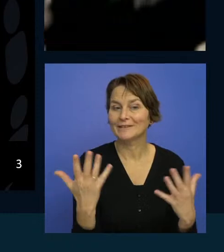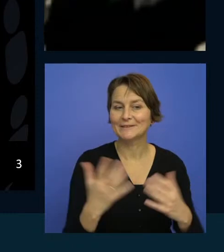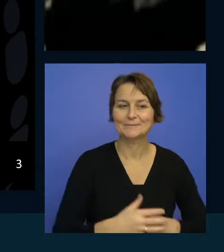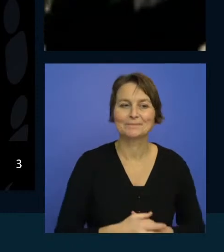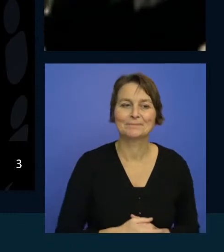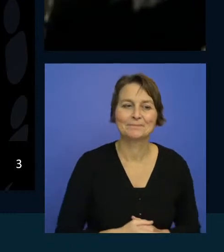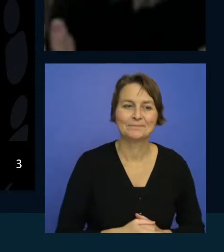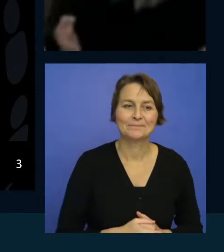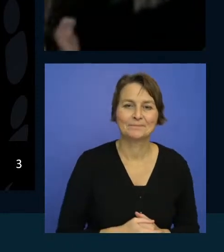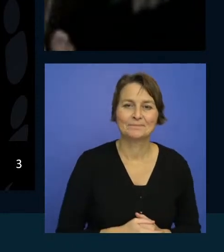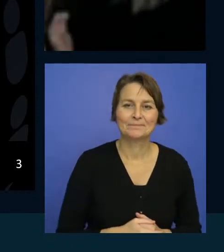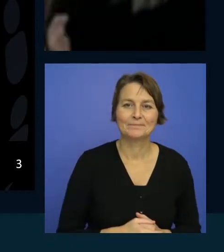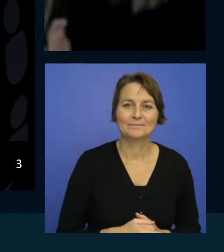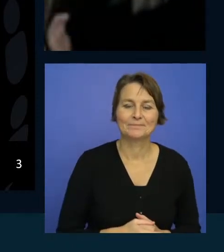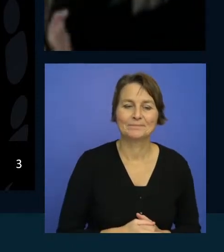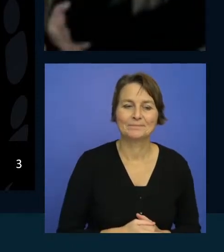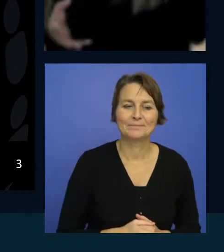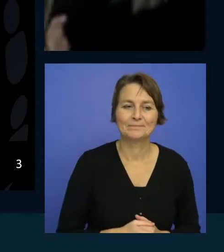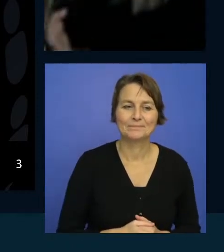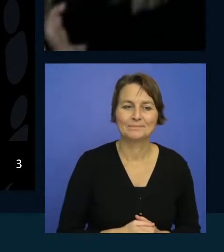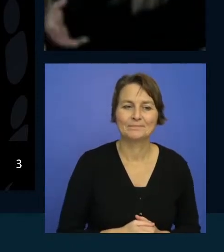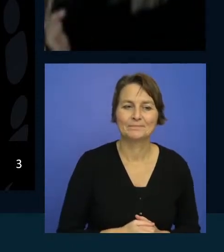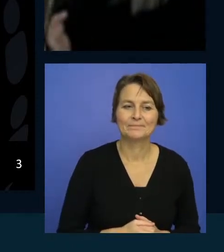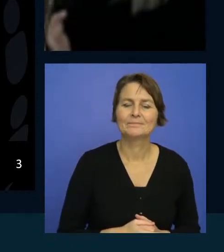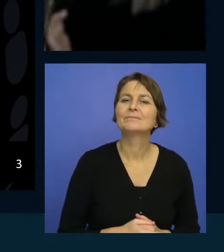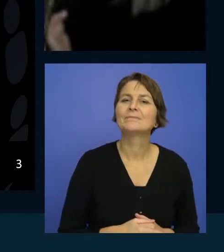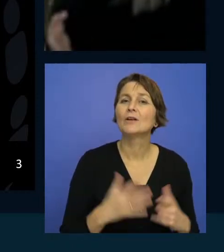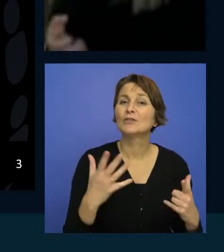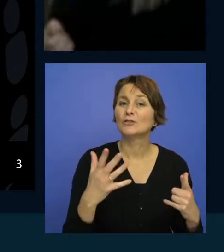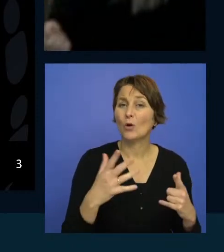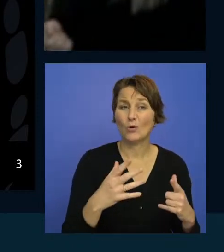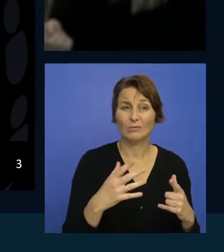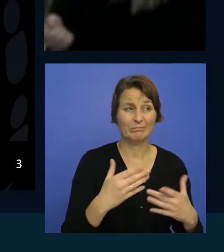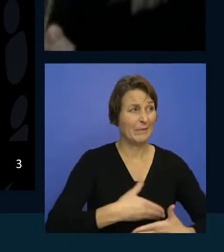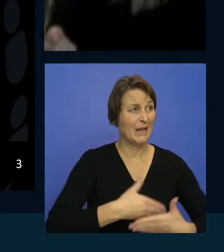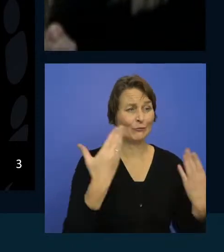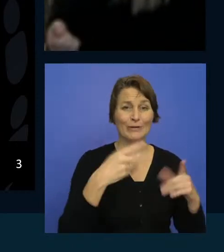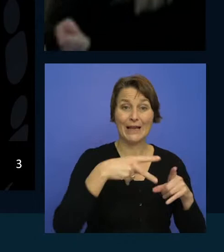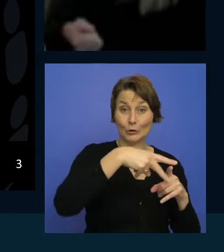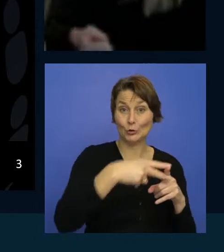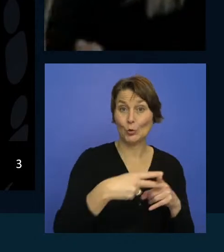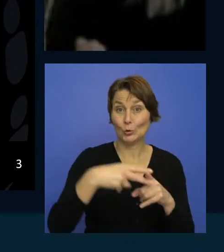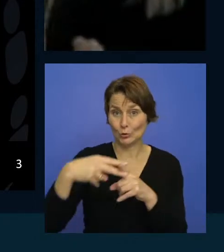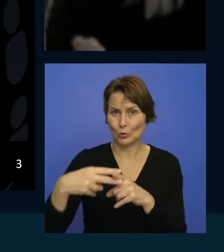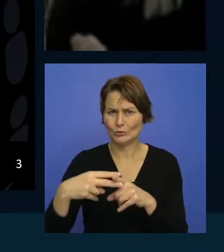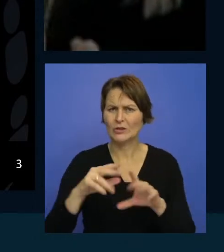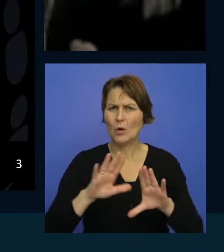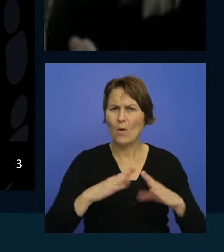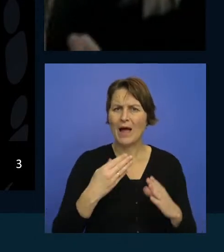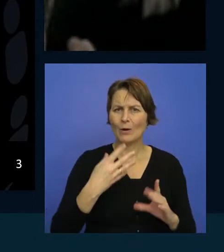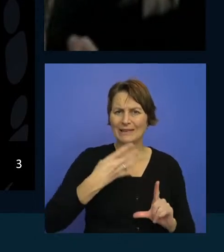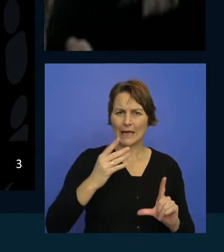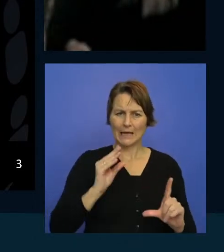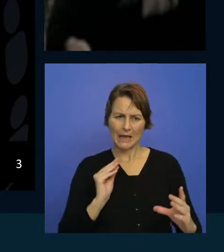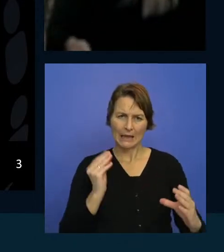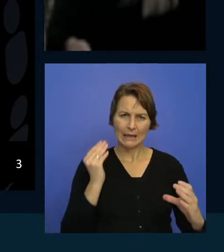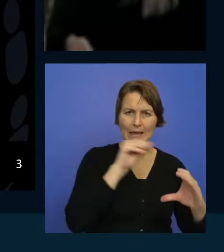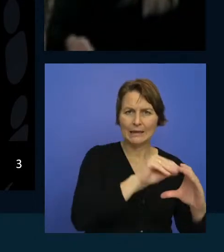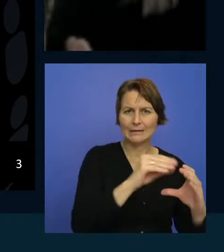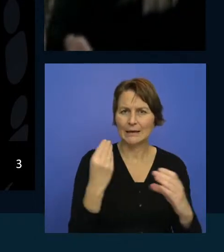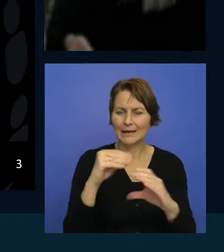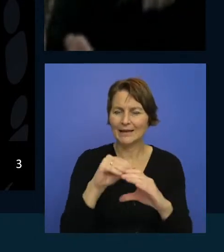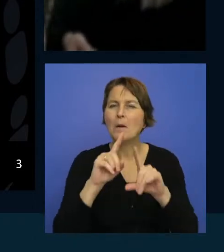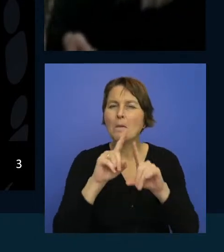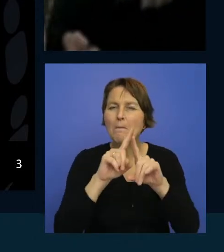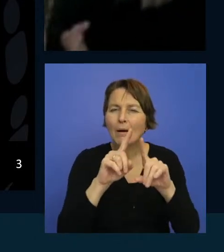is, of course, to infuse data into the everyday tools, while at the same time actually enabling IT to